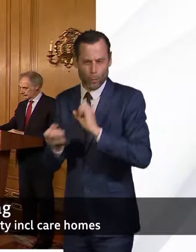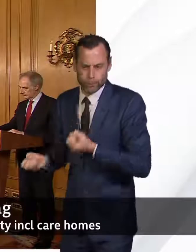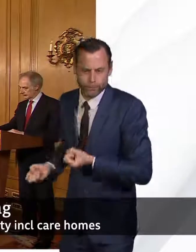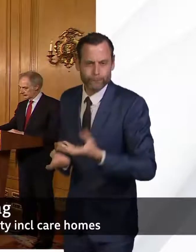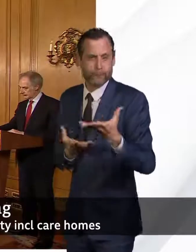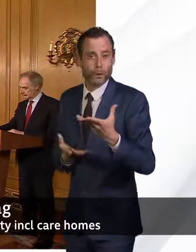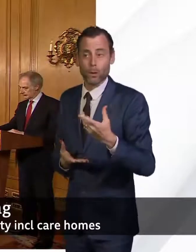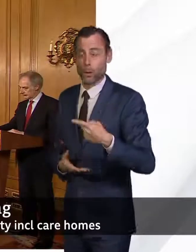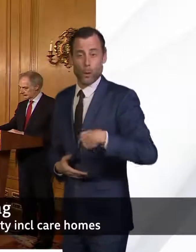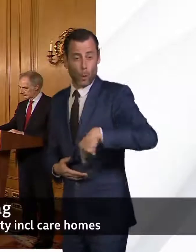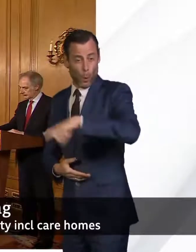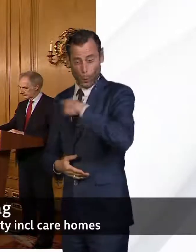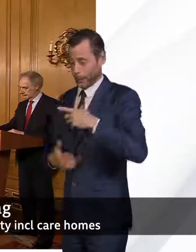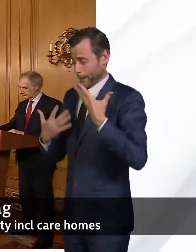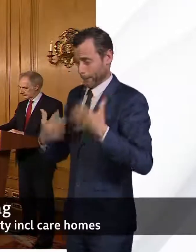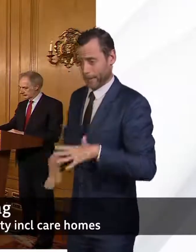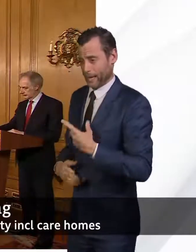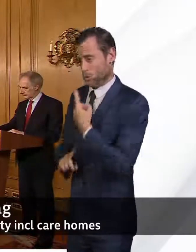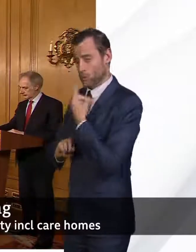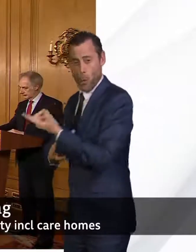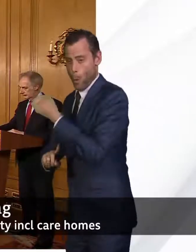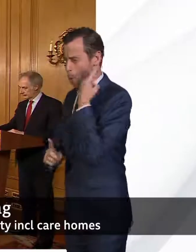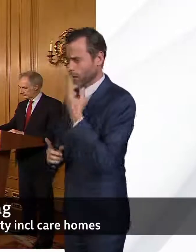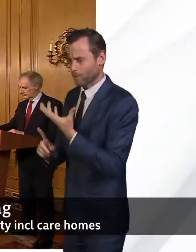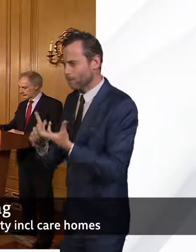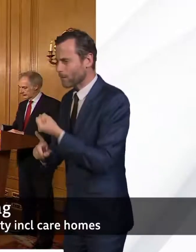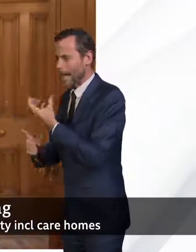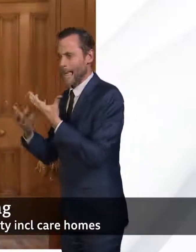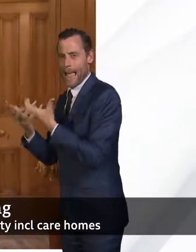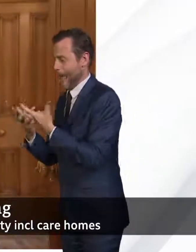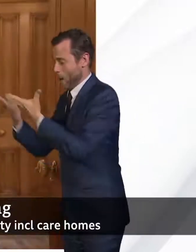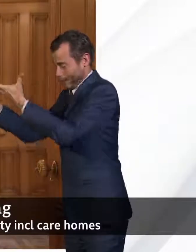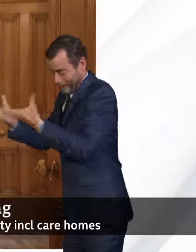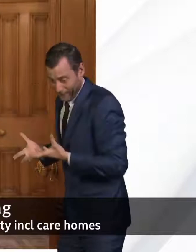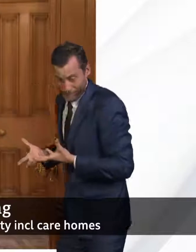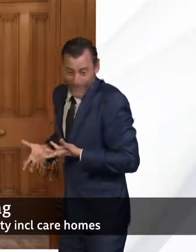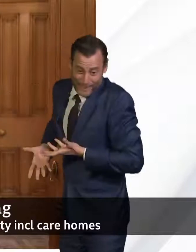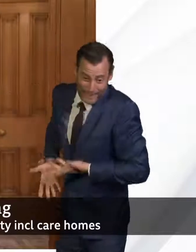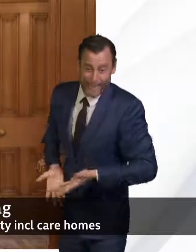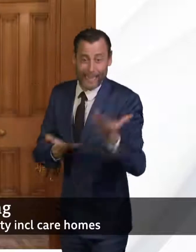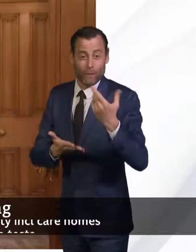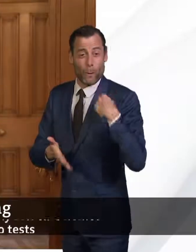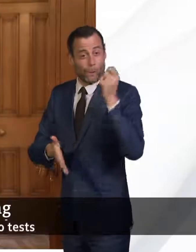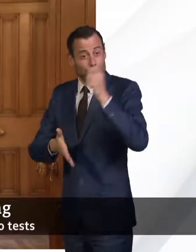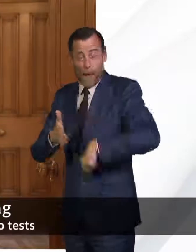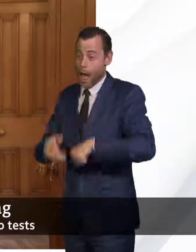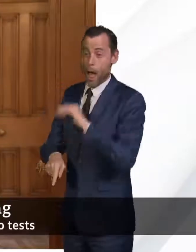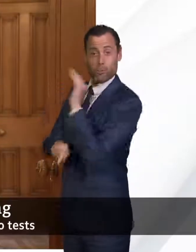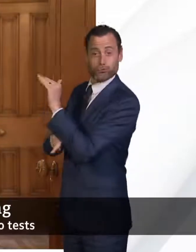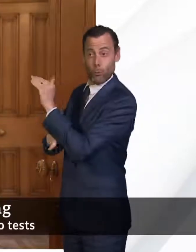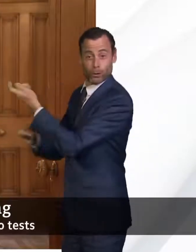moving heaven and earth to get the amount of PPE that we need to the front line, both buying it from abroad and also